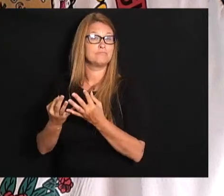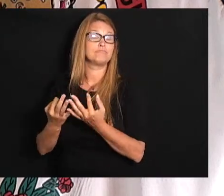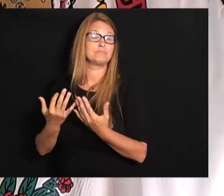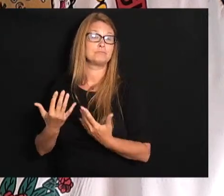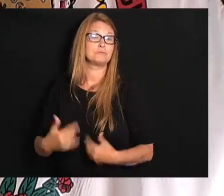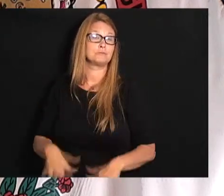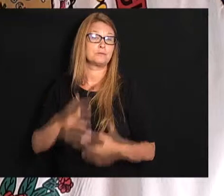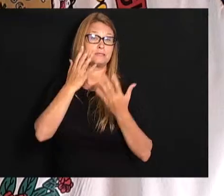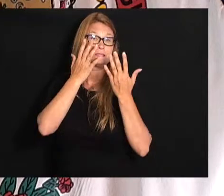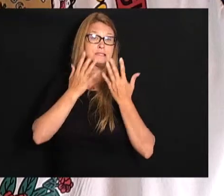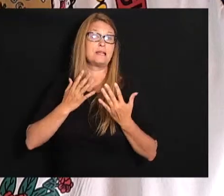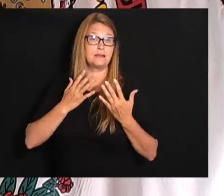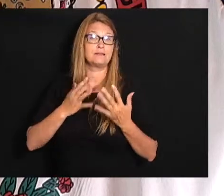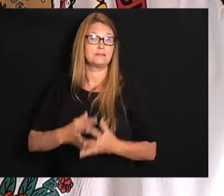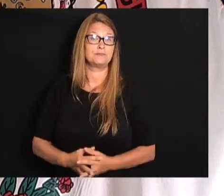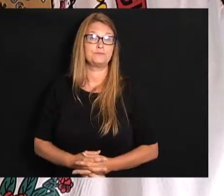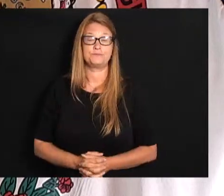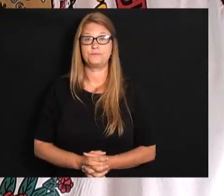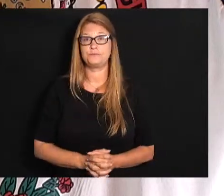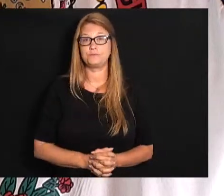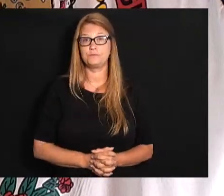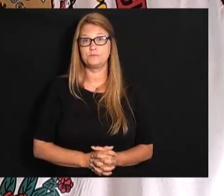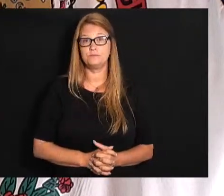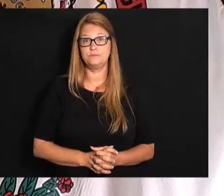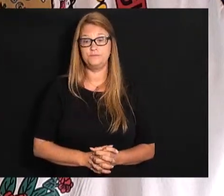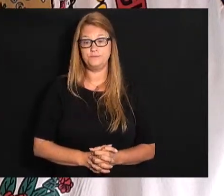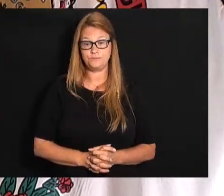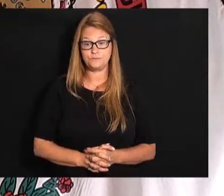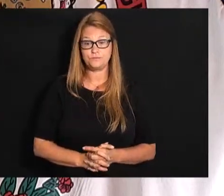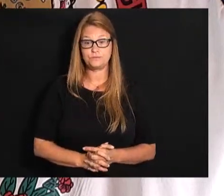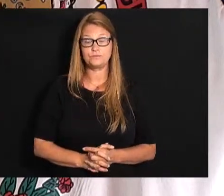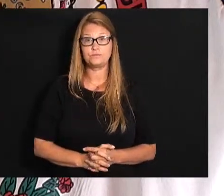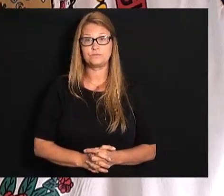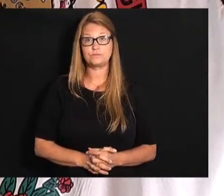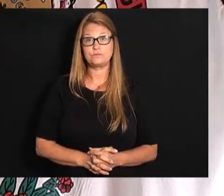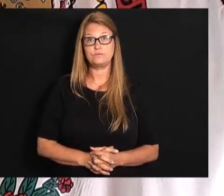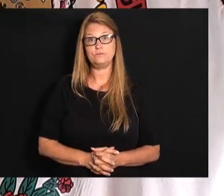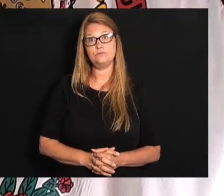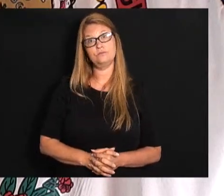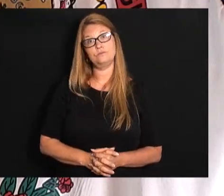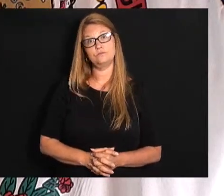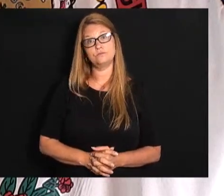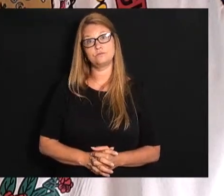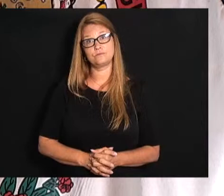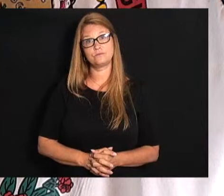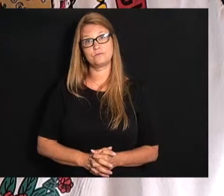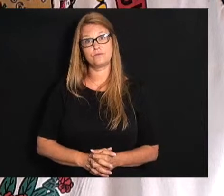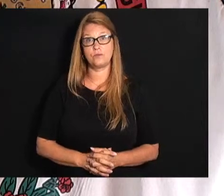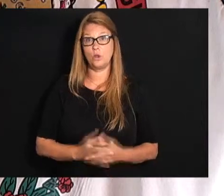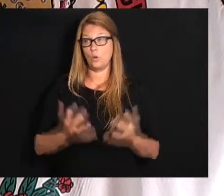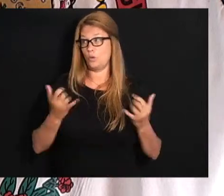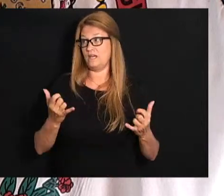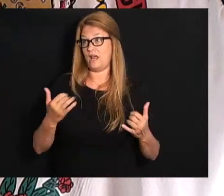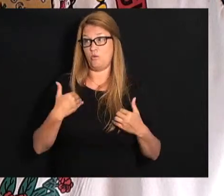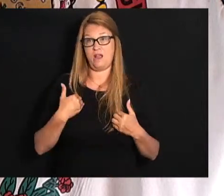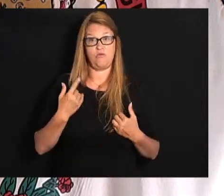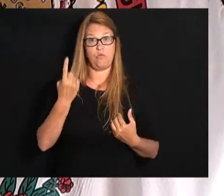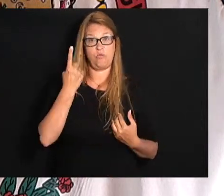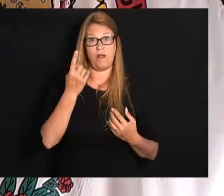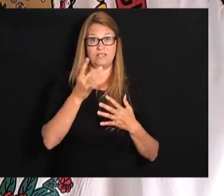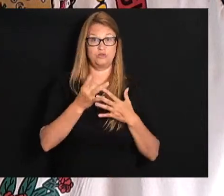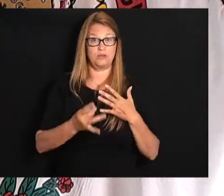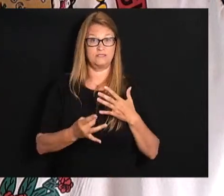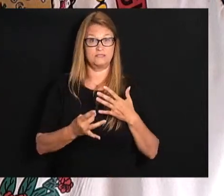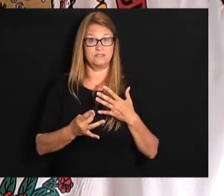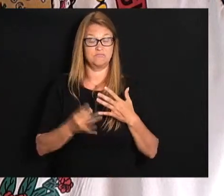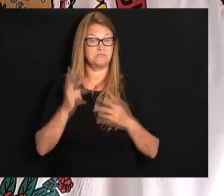So, with that being said, we have only one choice, and that is to just